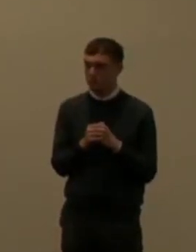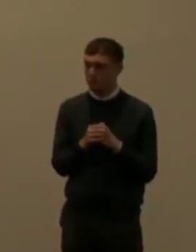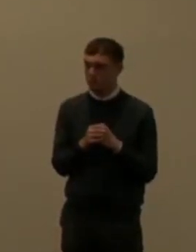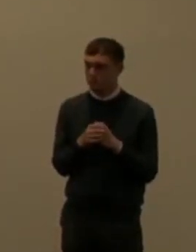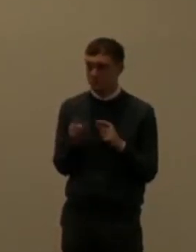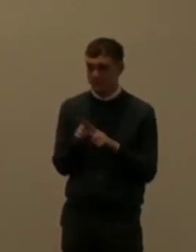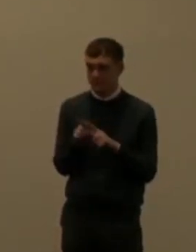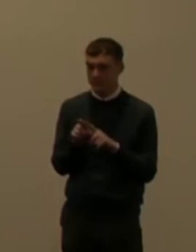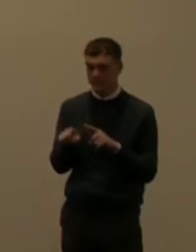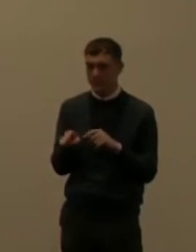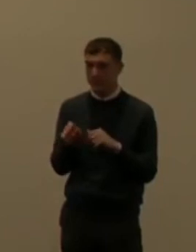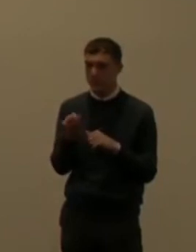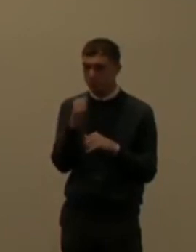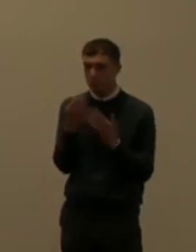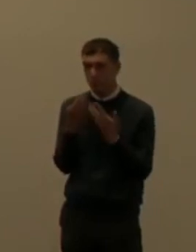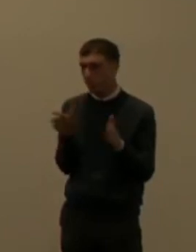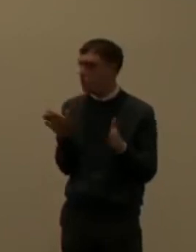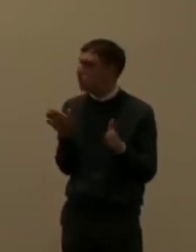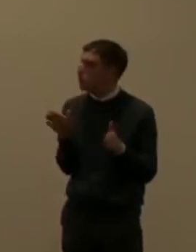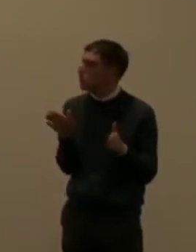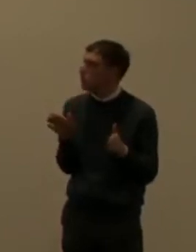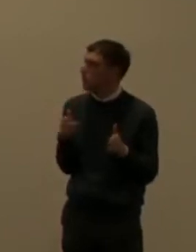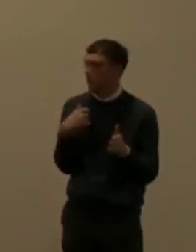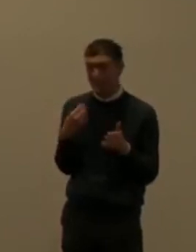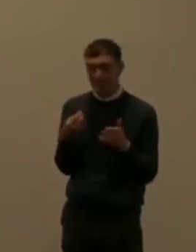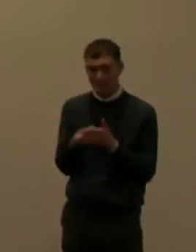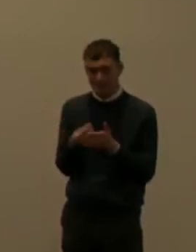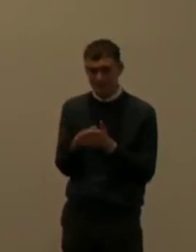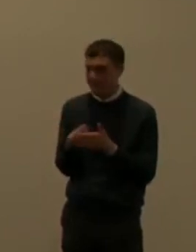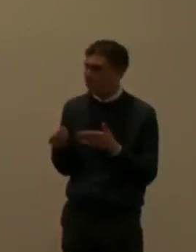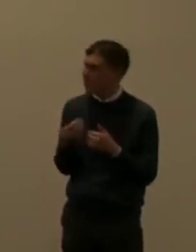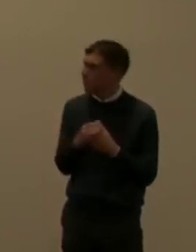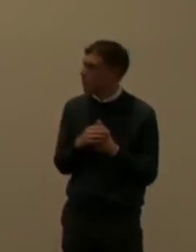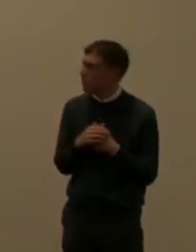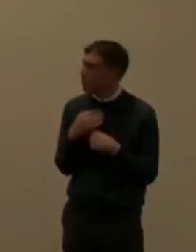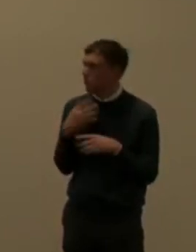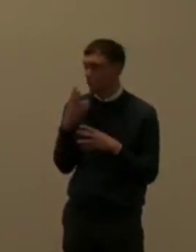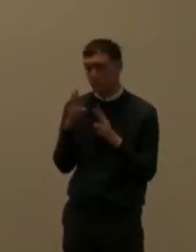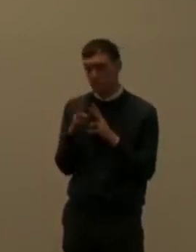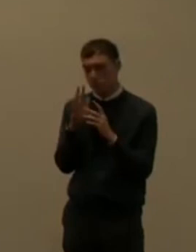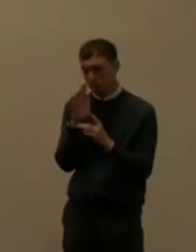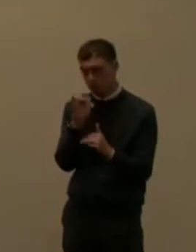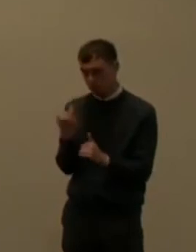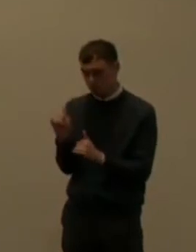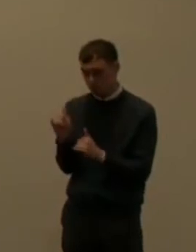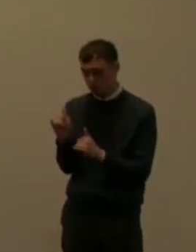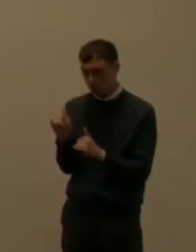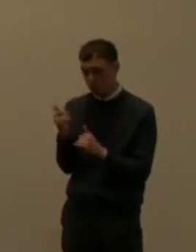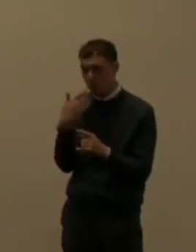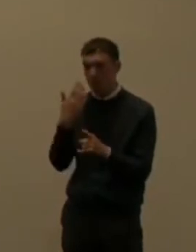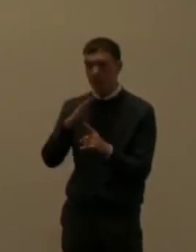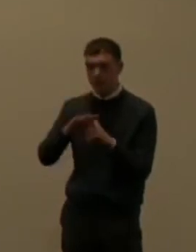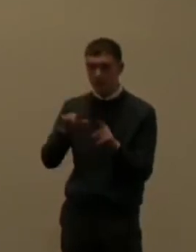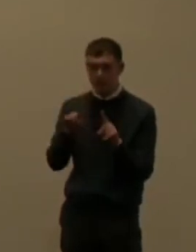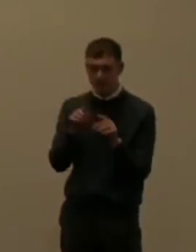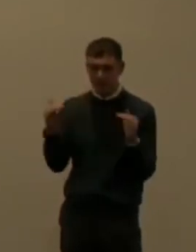save button, and it opens again my expense. And what is happening is that I'm checking if really this label is